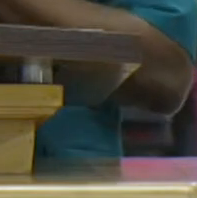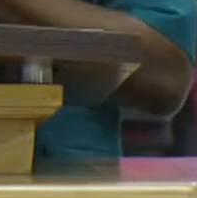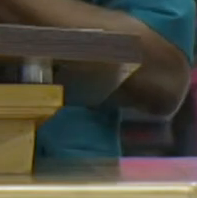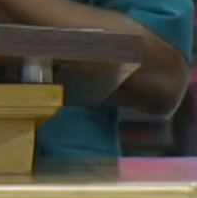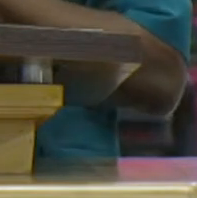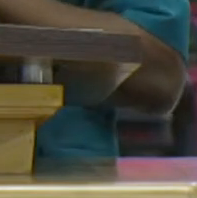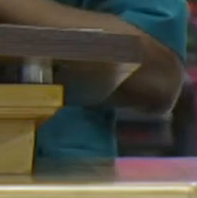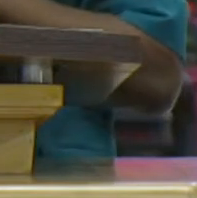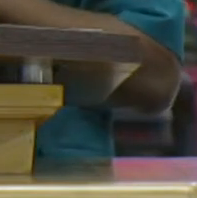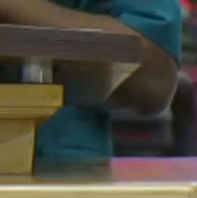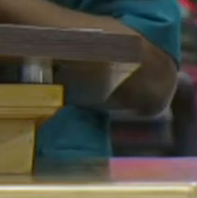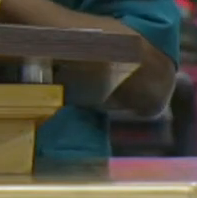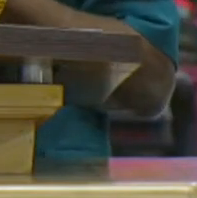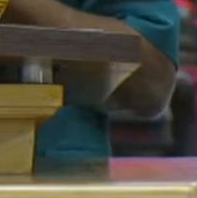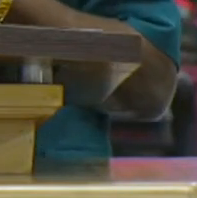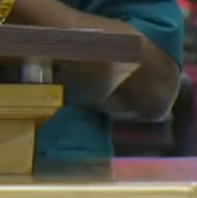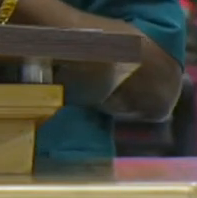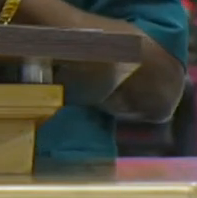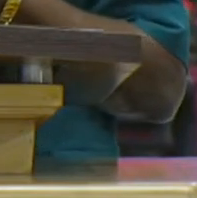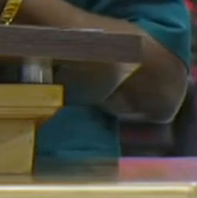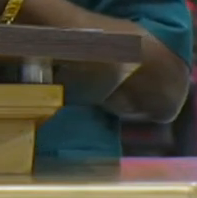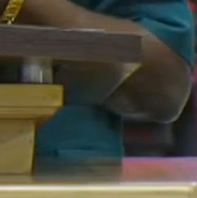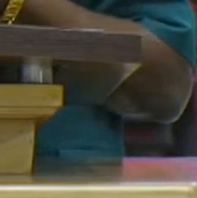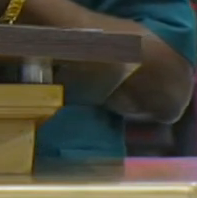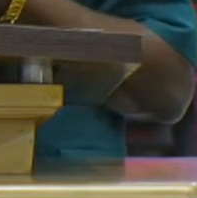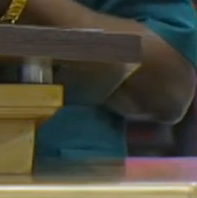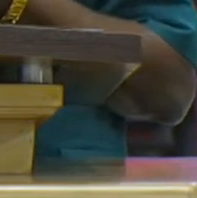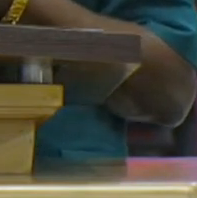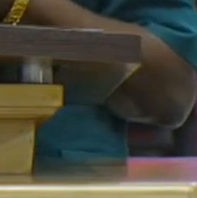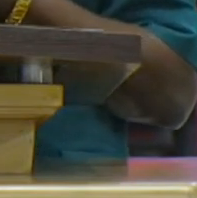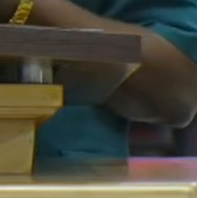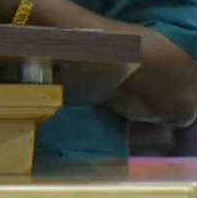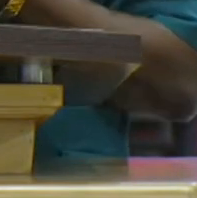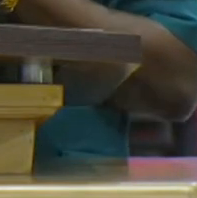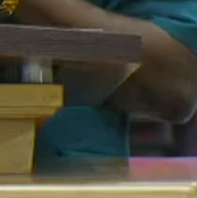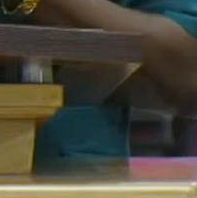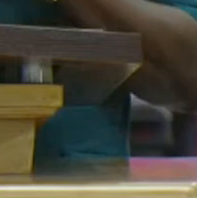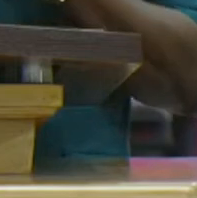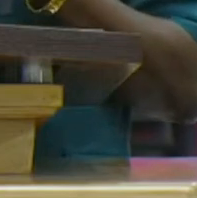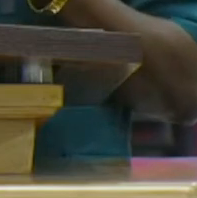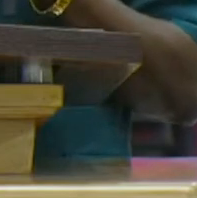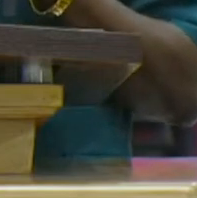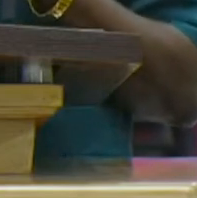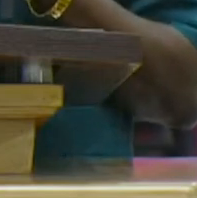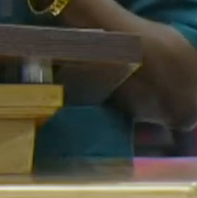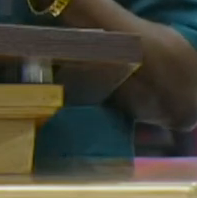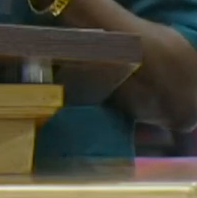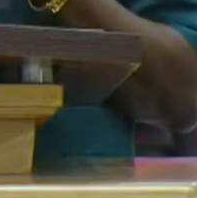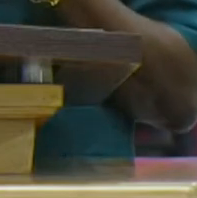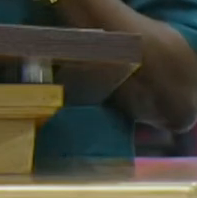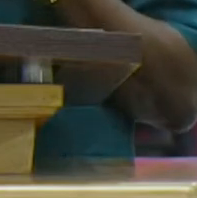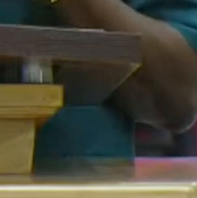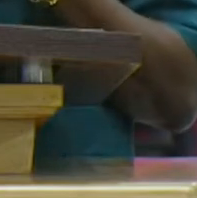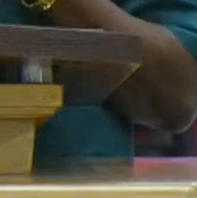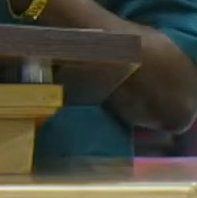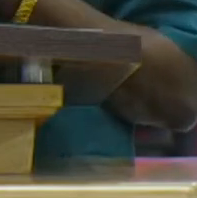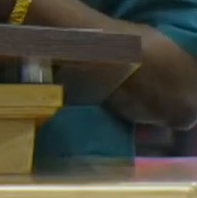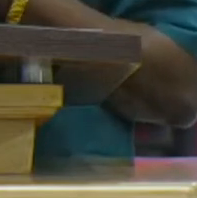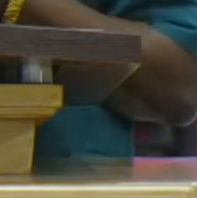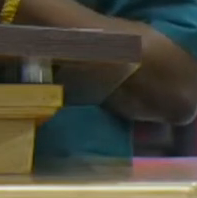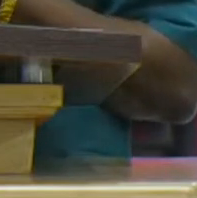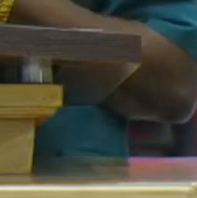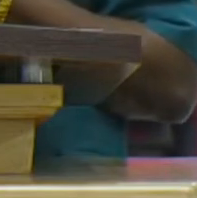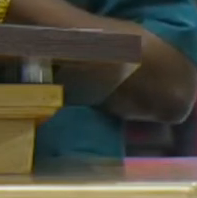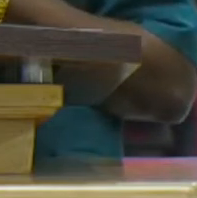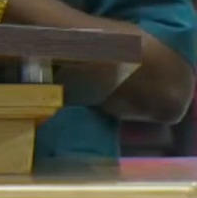the way I obey you, bi won se ma gboro si o lenu, that will be a brand new beginning for me. Je